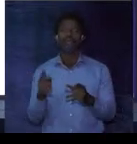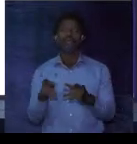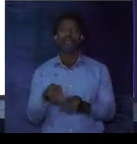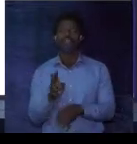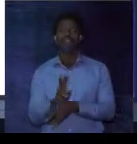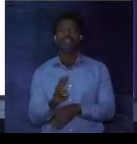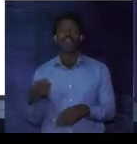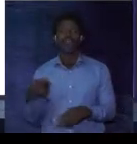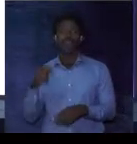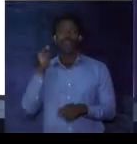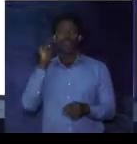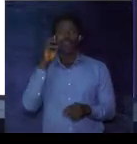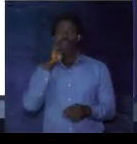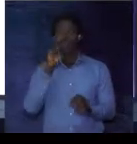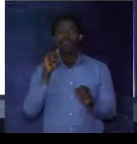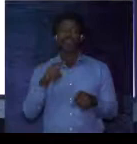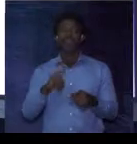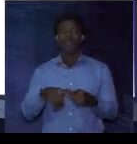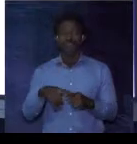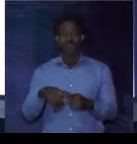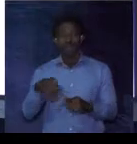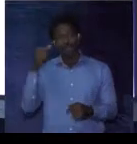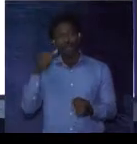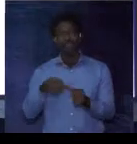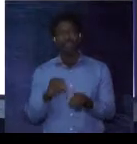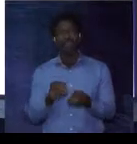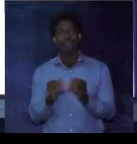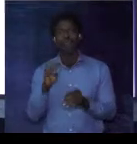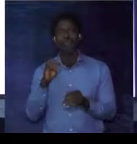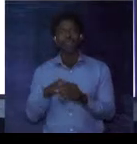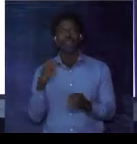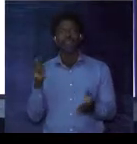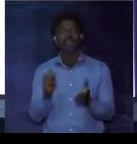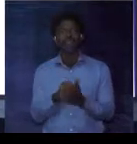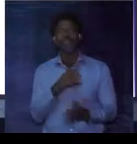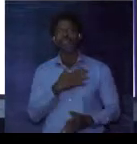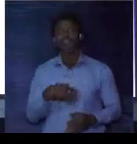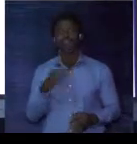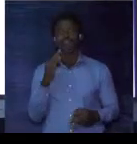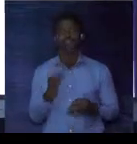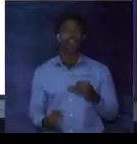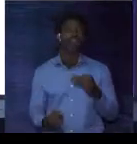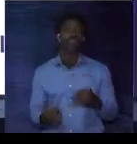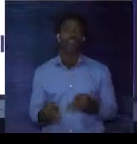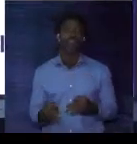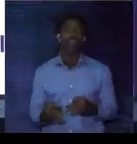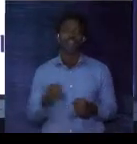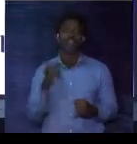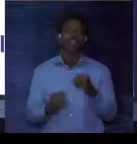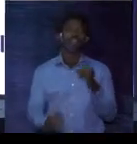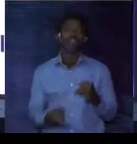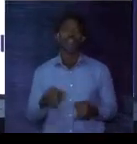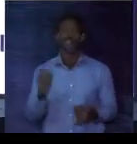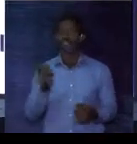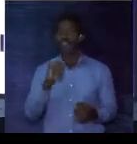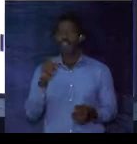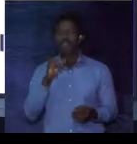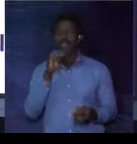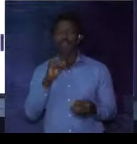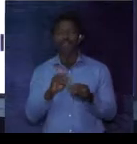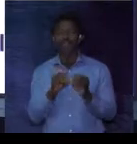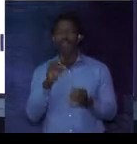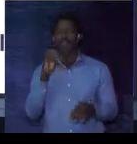mean? We should be able to recall numbering in thousands. And finally, we should be able to write numbers in